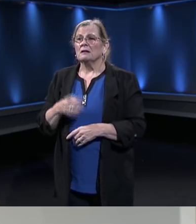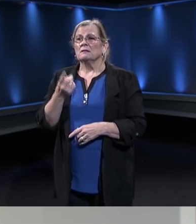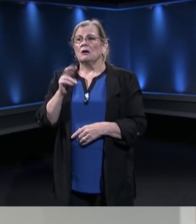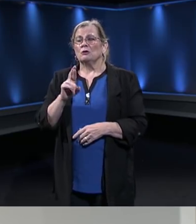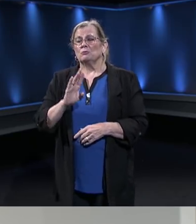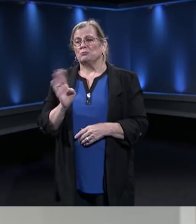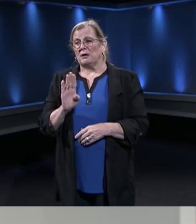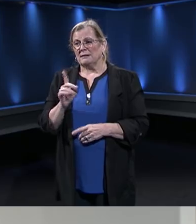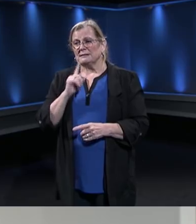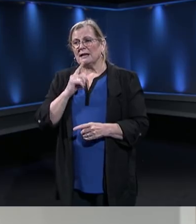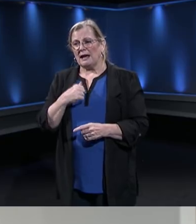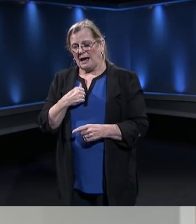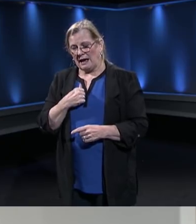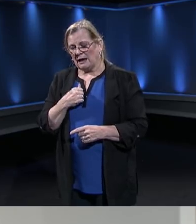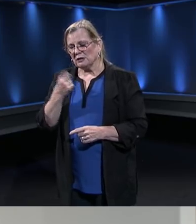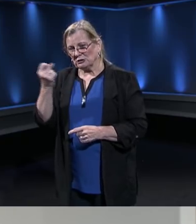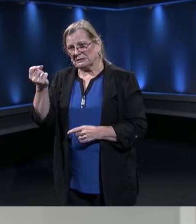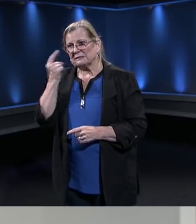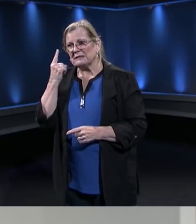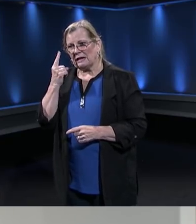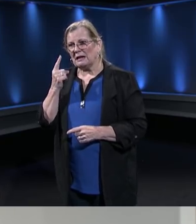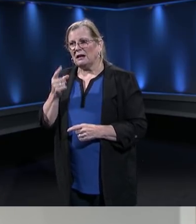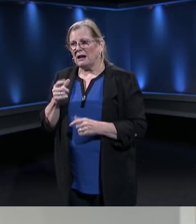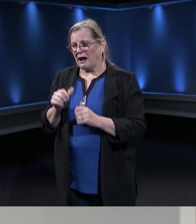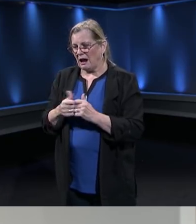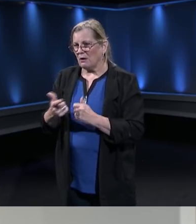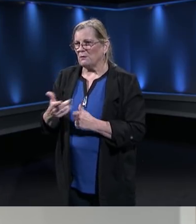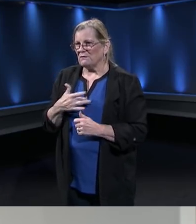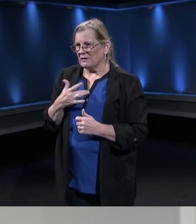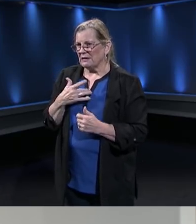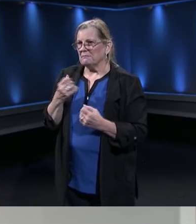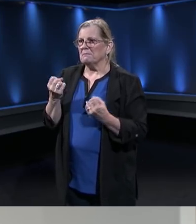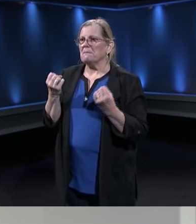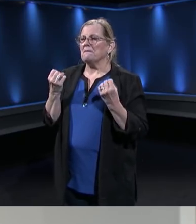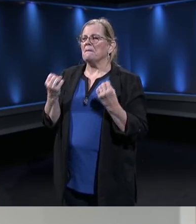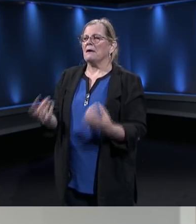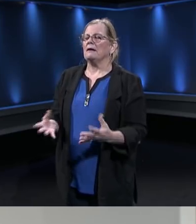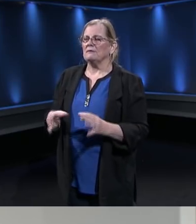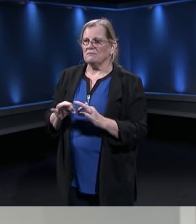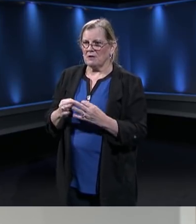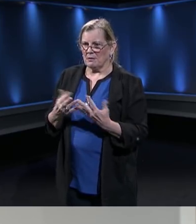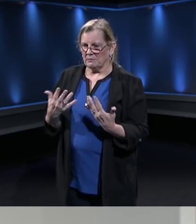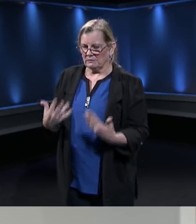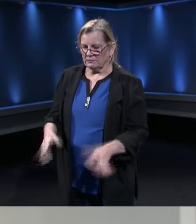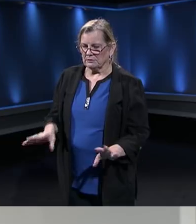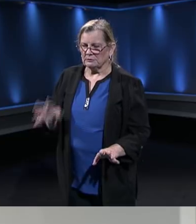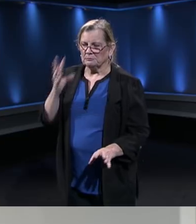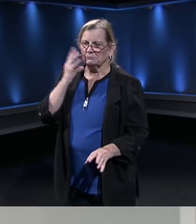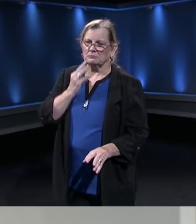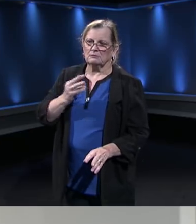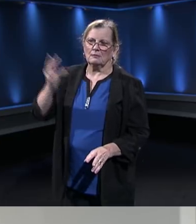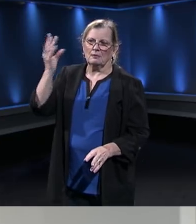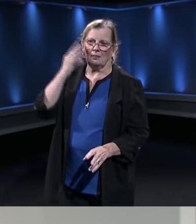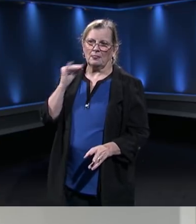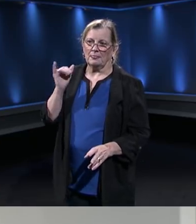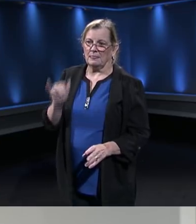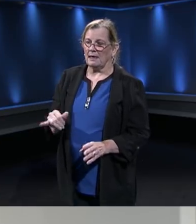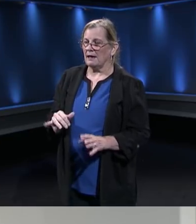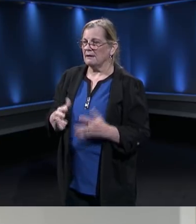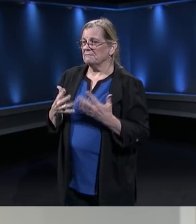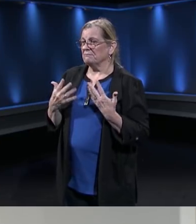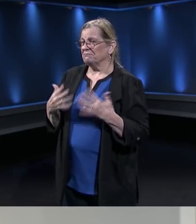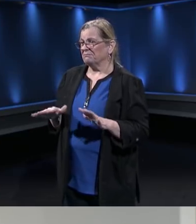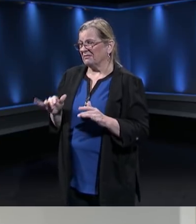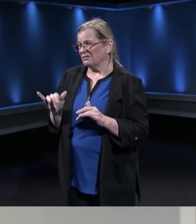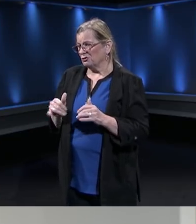the challenges that you are facing, that so many families are facing on this. And again, I tried as best as I could to